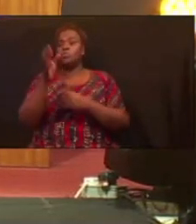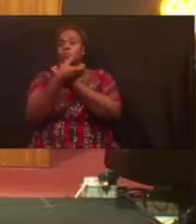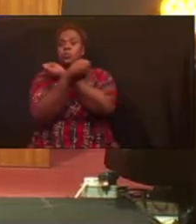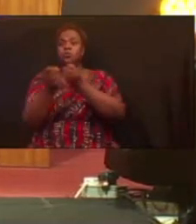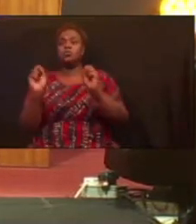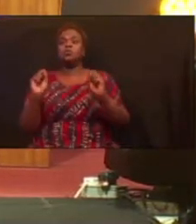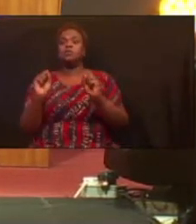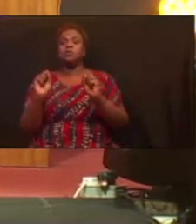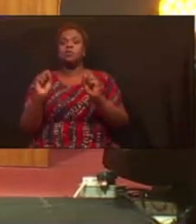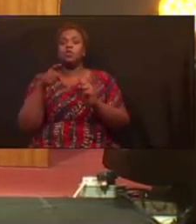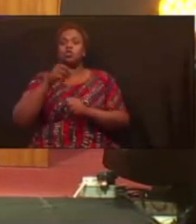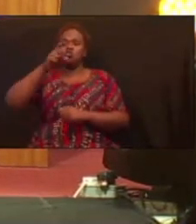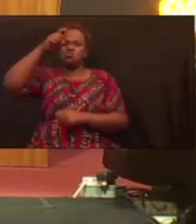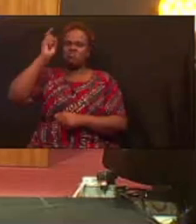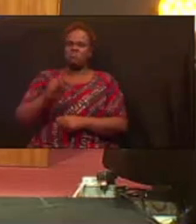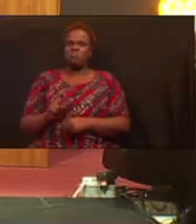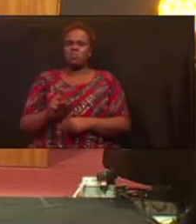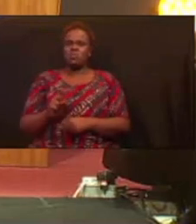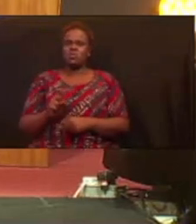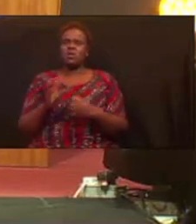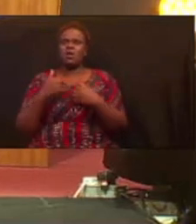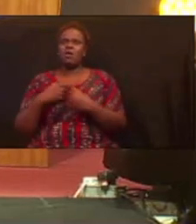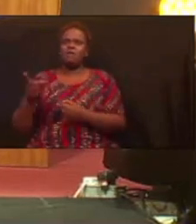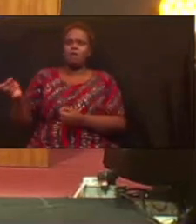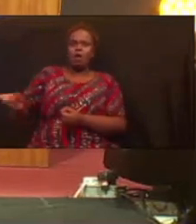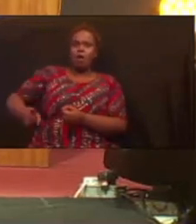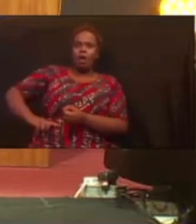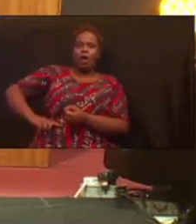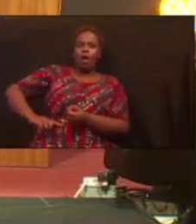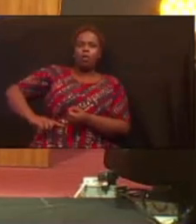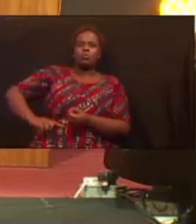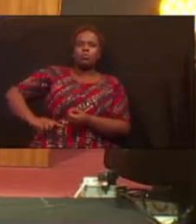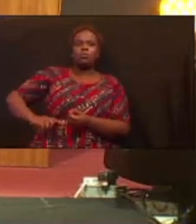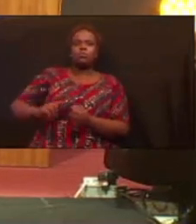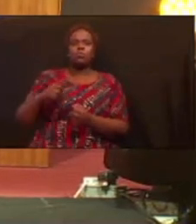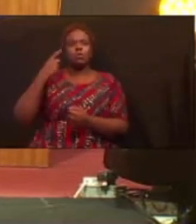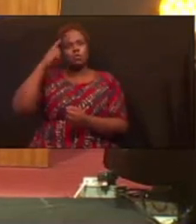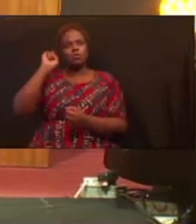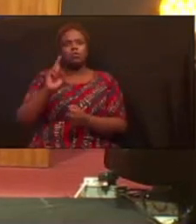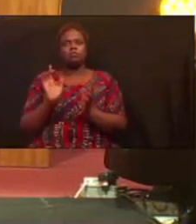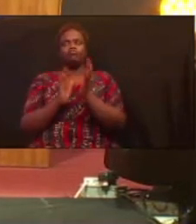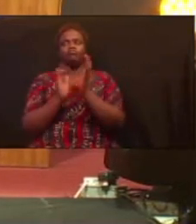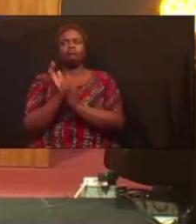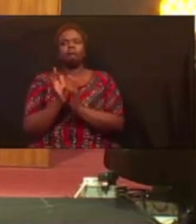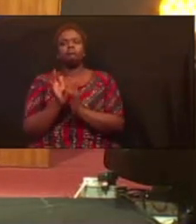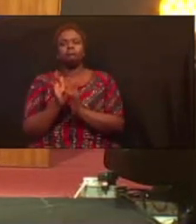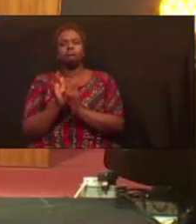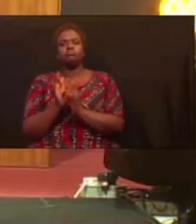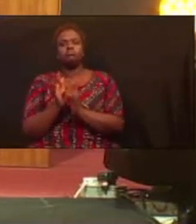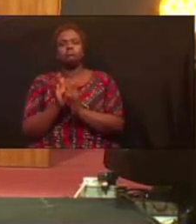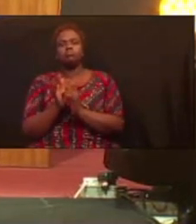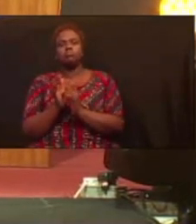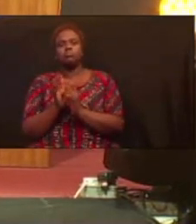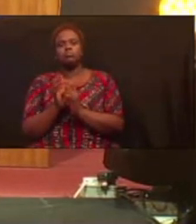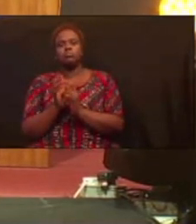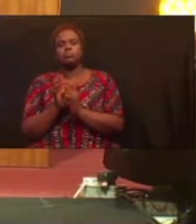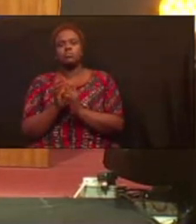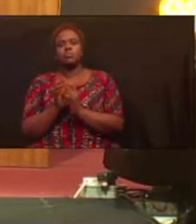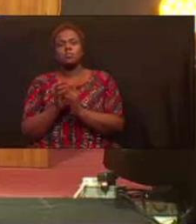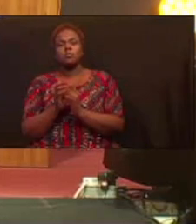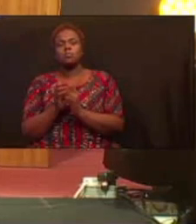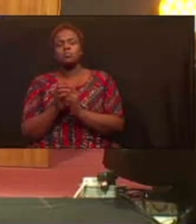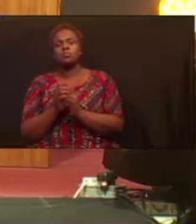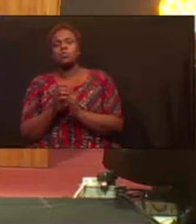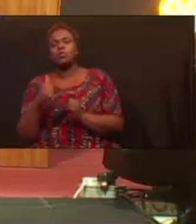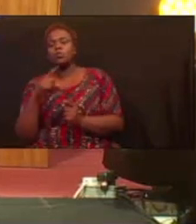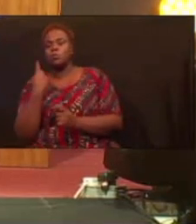you must sustain hunger. Remember our teaching on hunger? That hunger is a proof of health. When an individual is sick, among